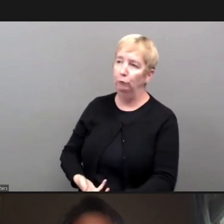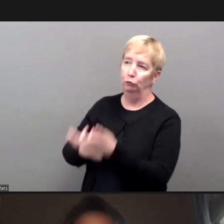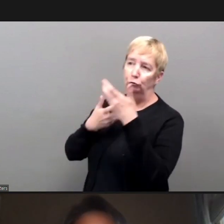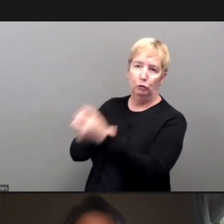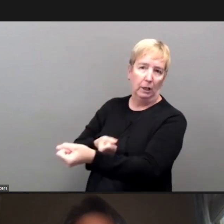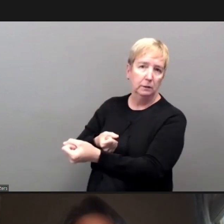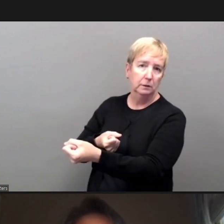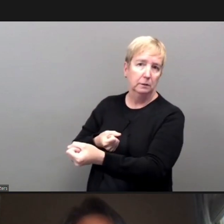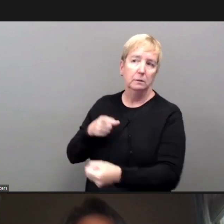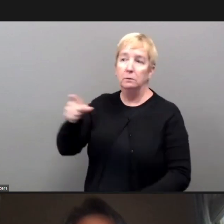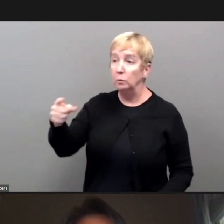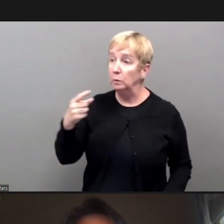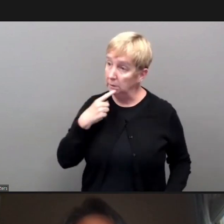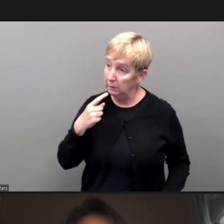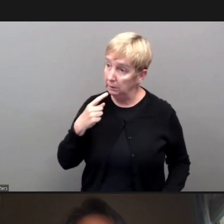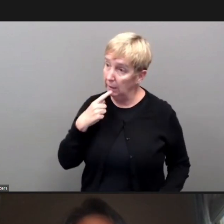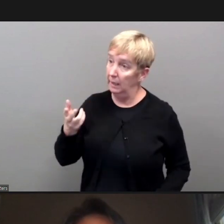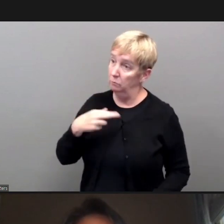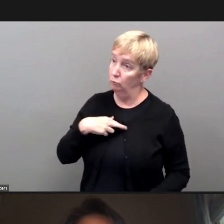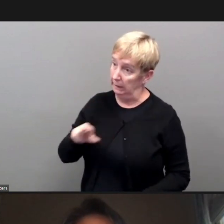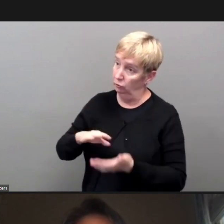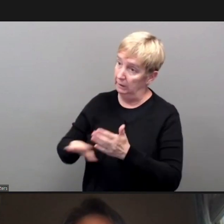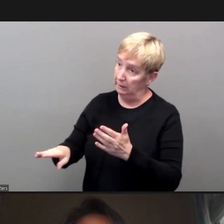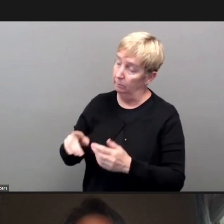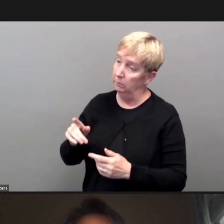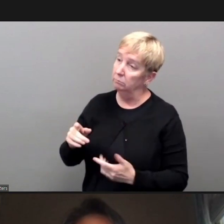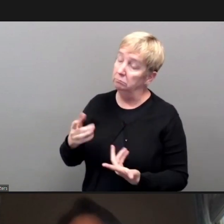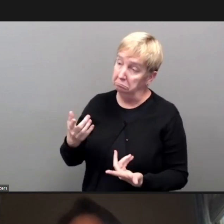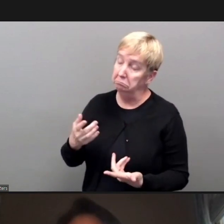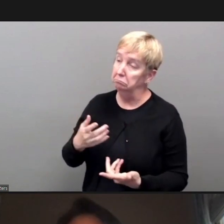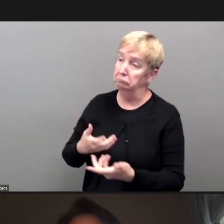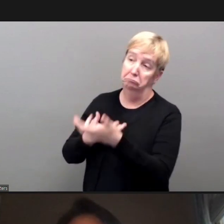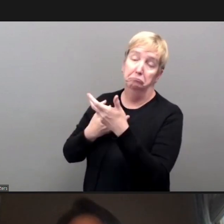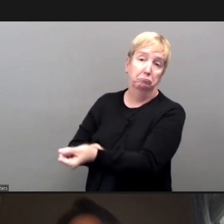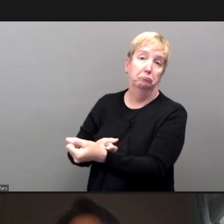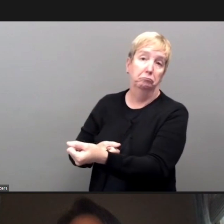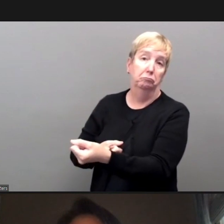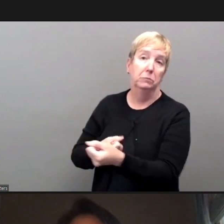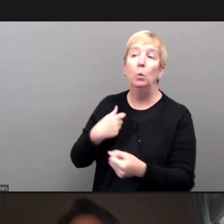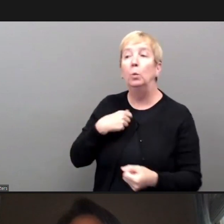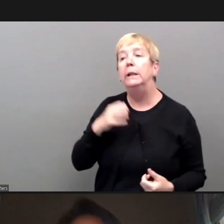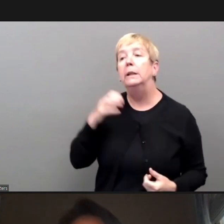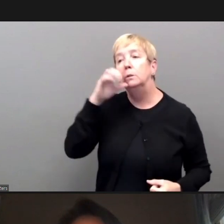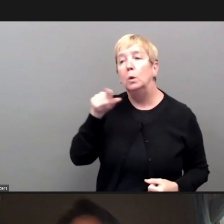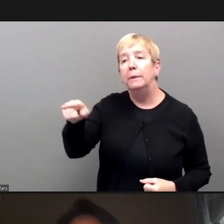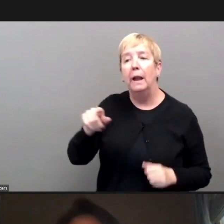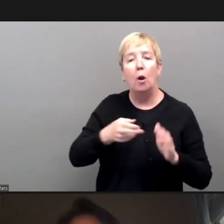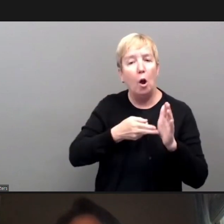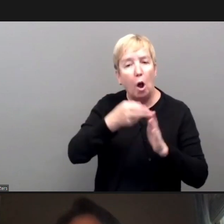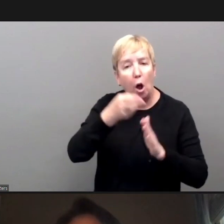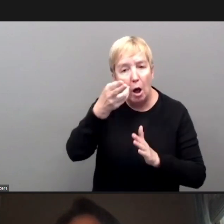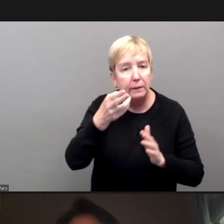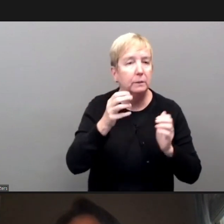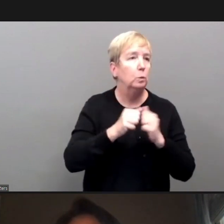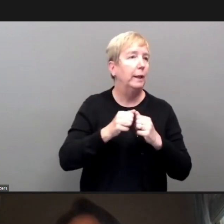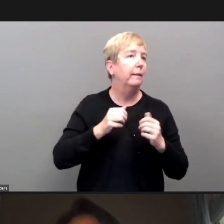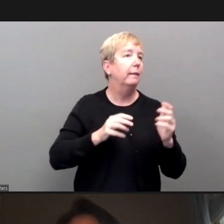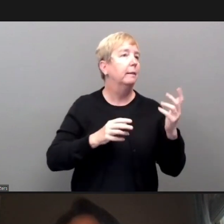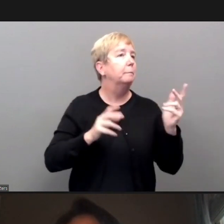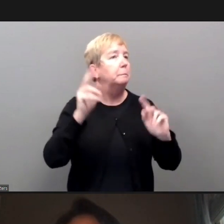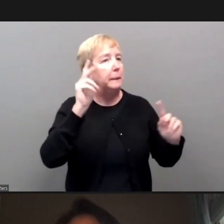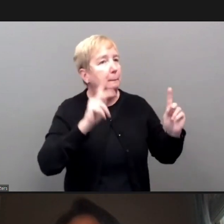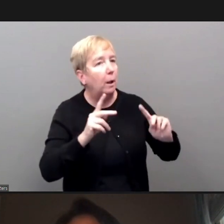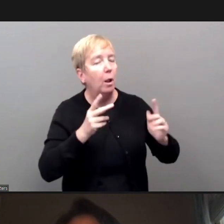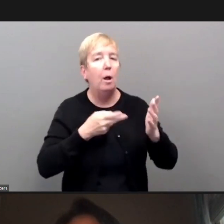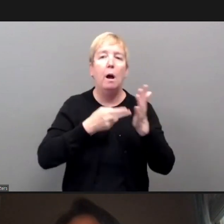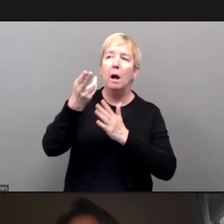value. We trust that our employees act in good faith in all their other dealings with our customers and in their job.